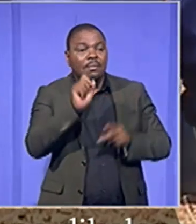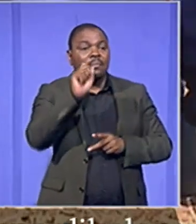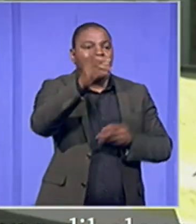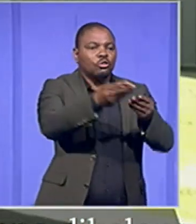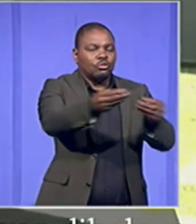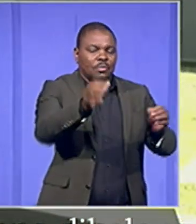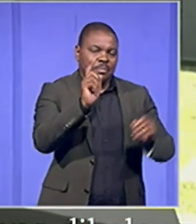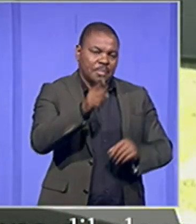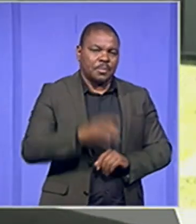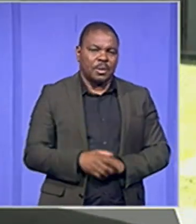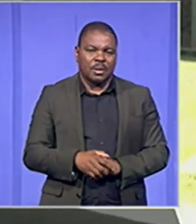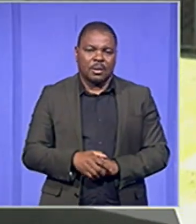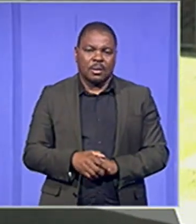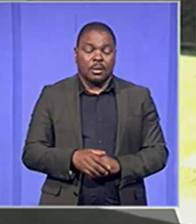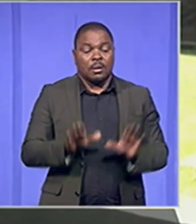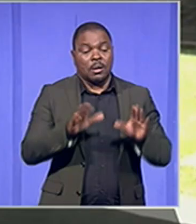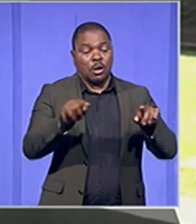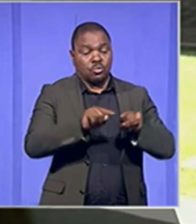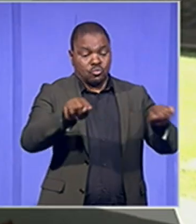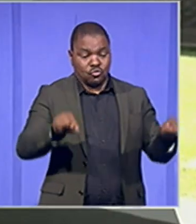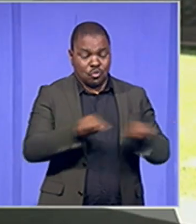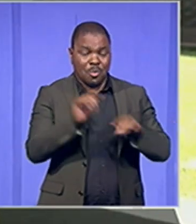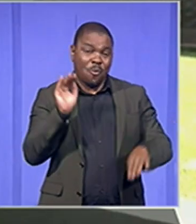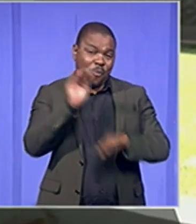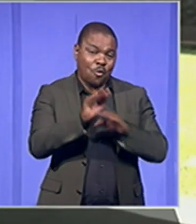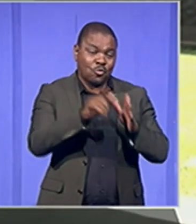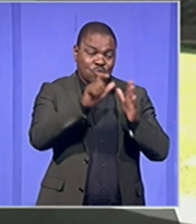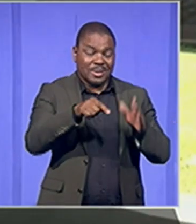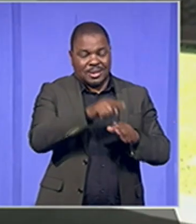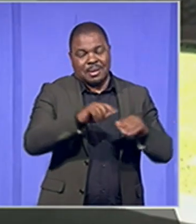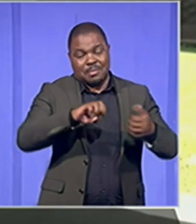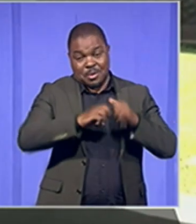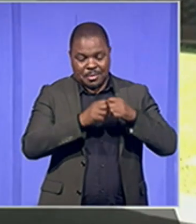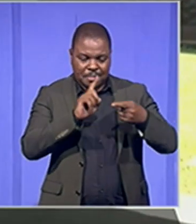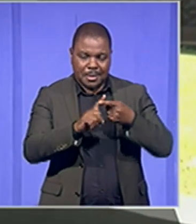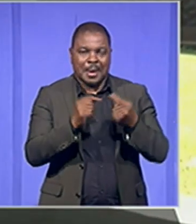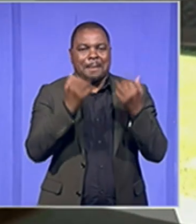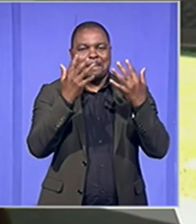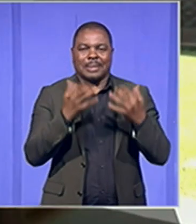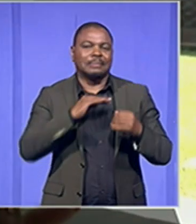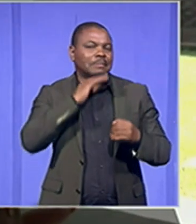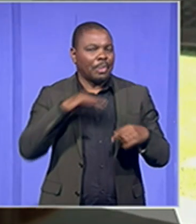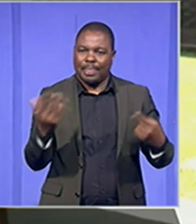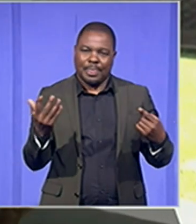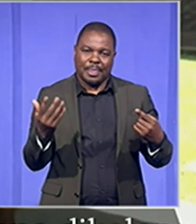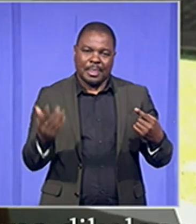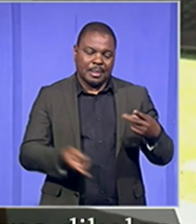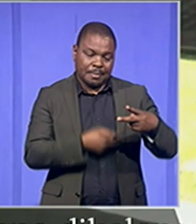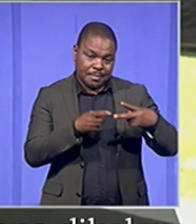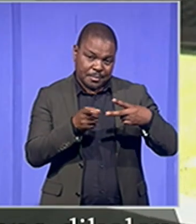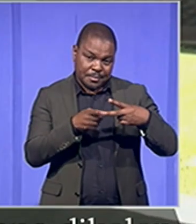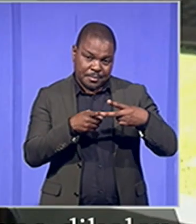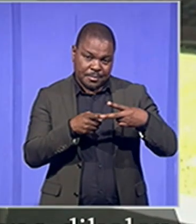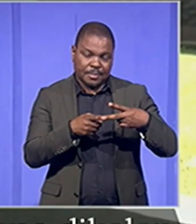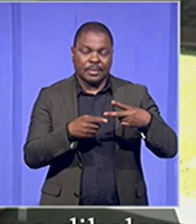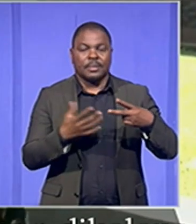pakatelele. Overcrowding, I think, is obviously a result of two things. One, I think budget constraints in the system. Number two is also a result